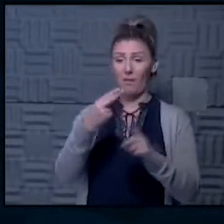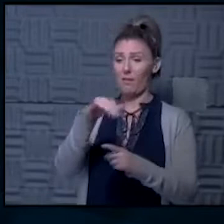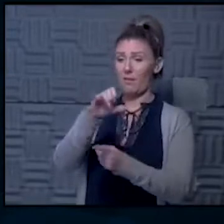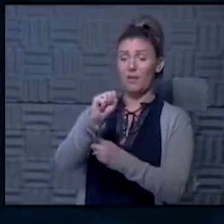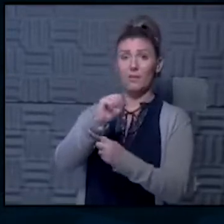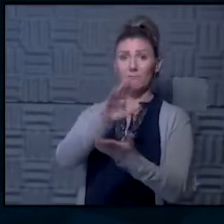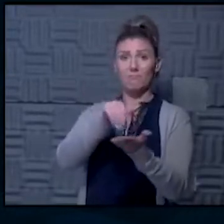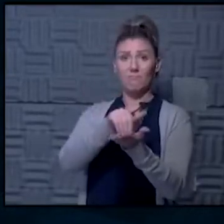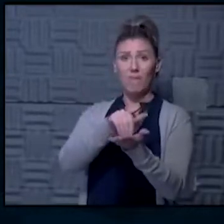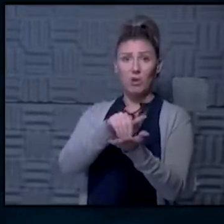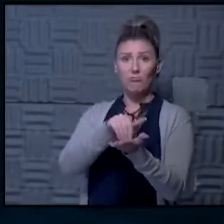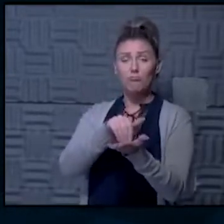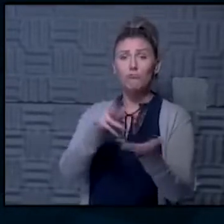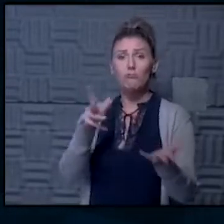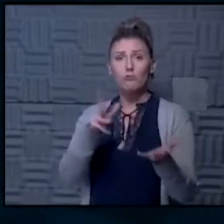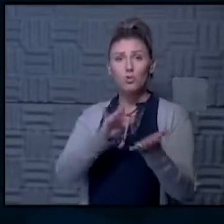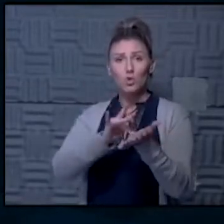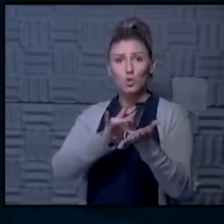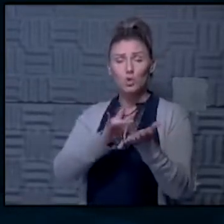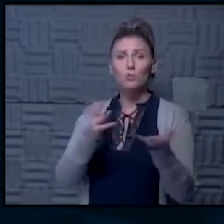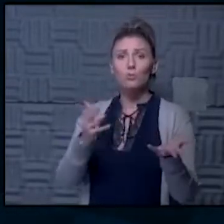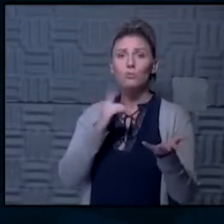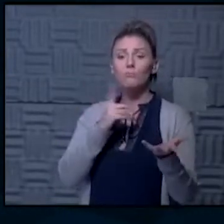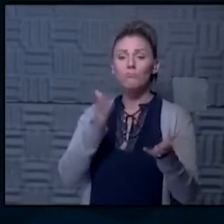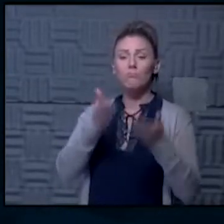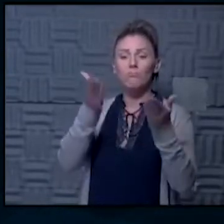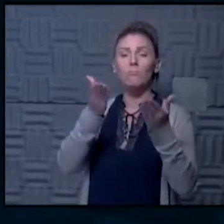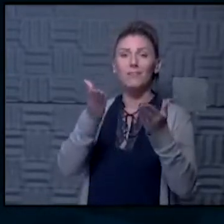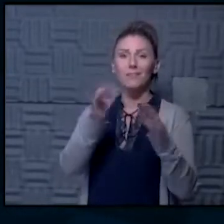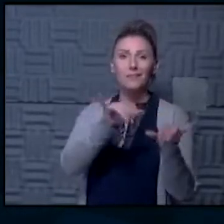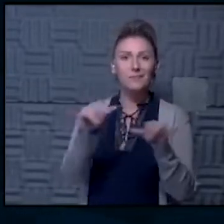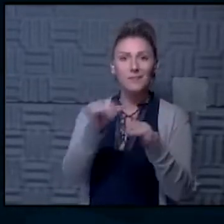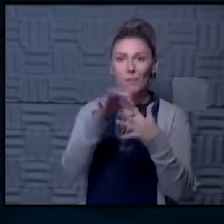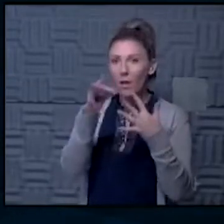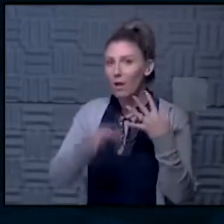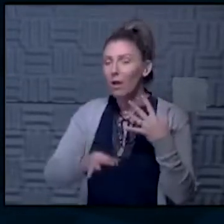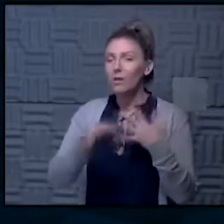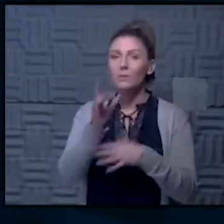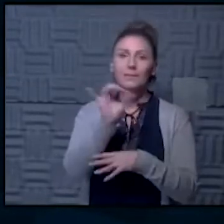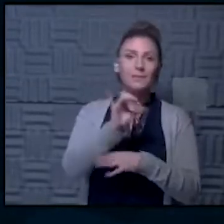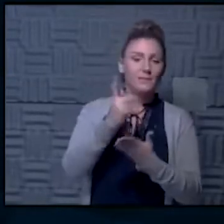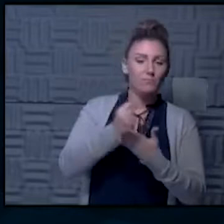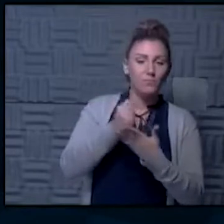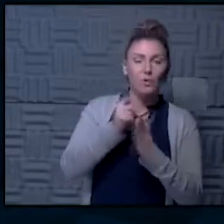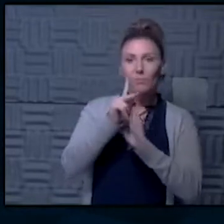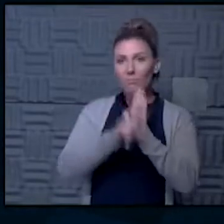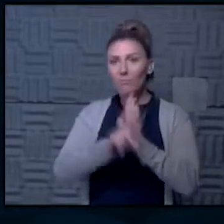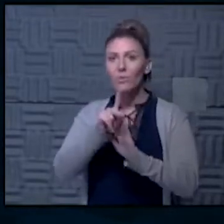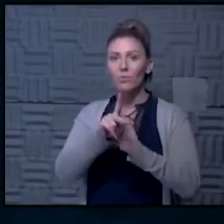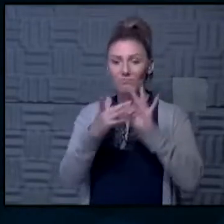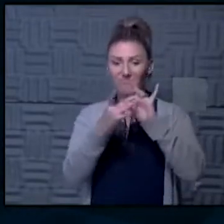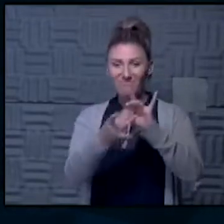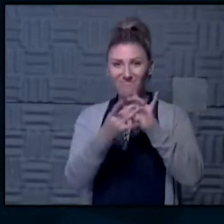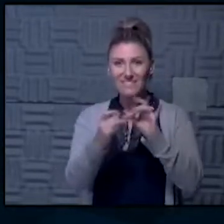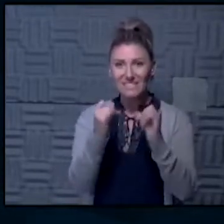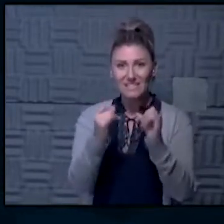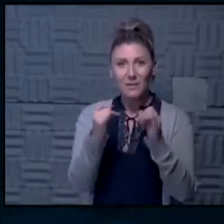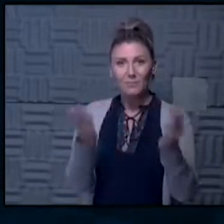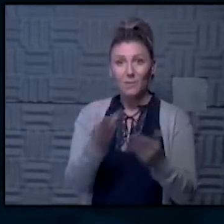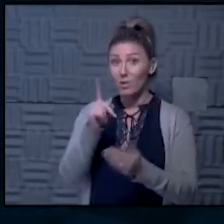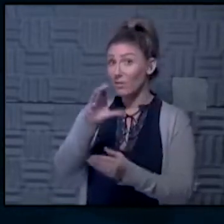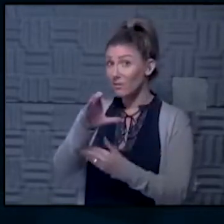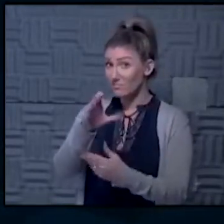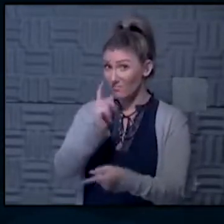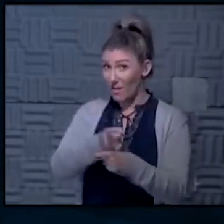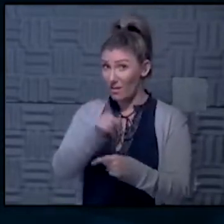Medical Center is able to provide those same options. It's using the same sort of treatment protocols in line with what we're doing here in Kansas City,